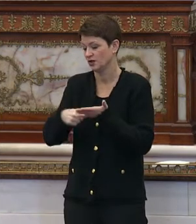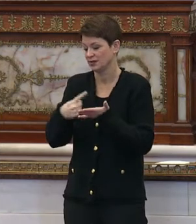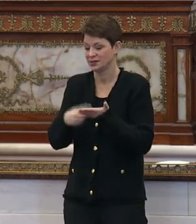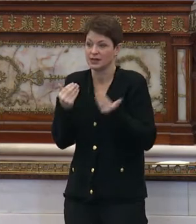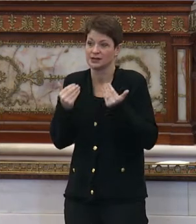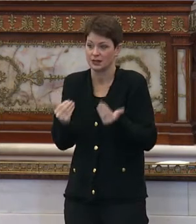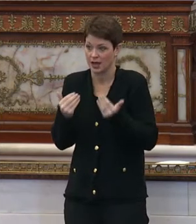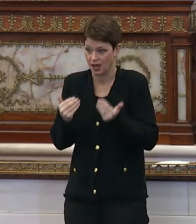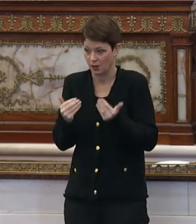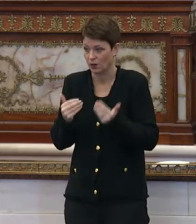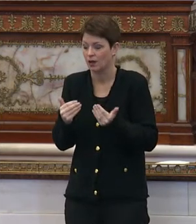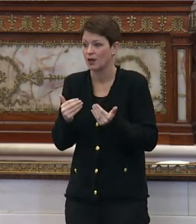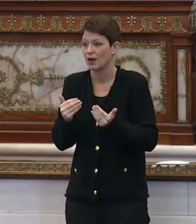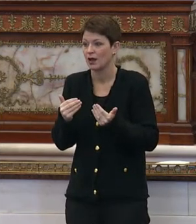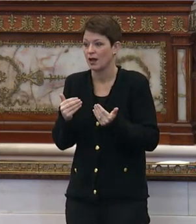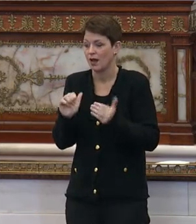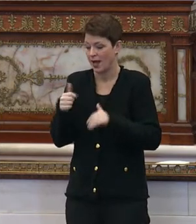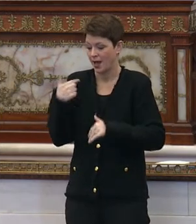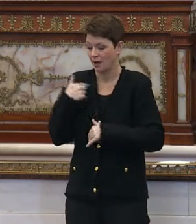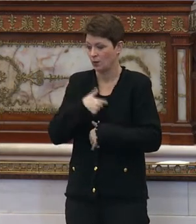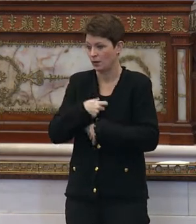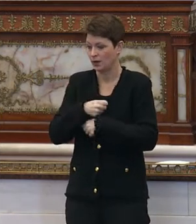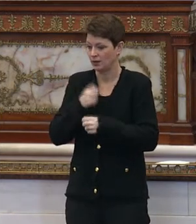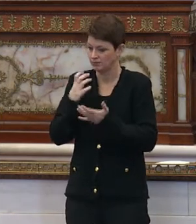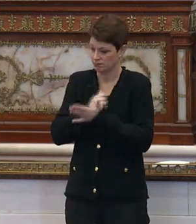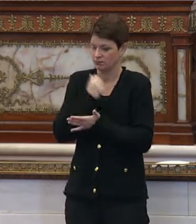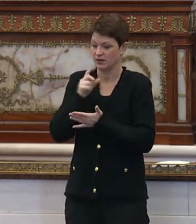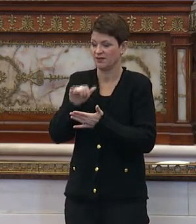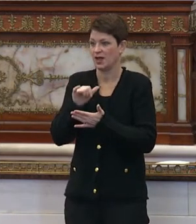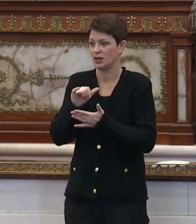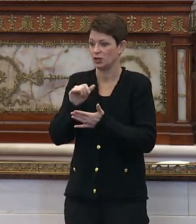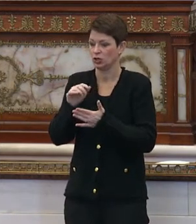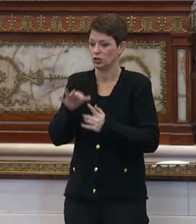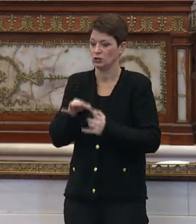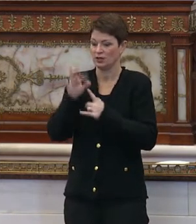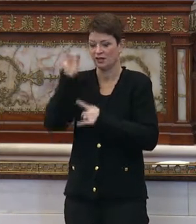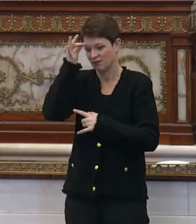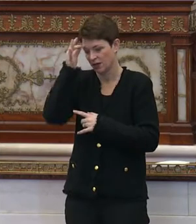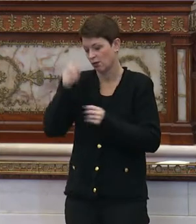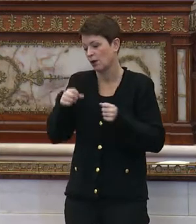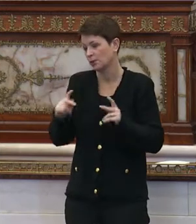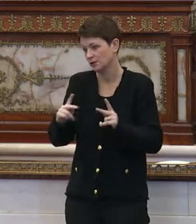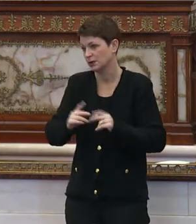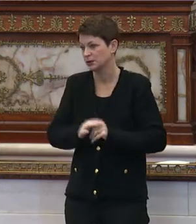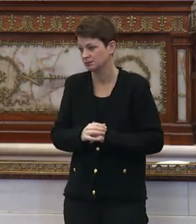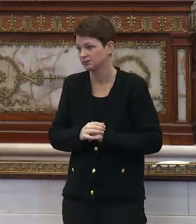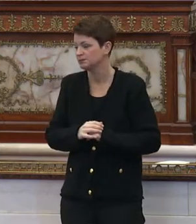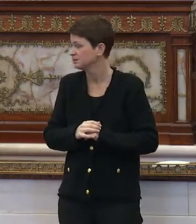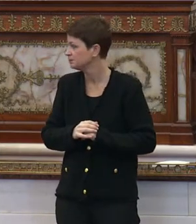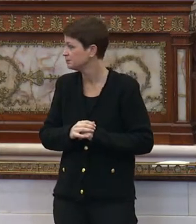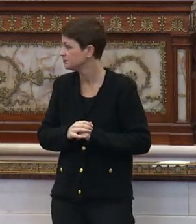how do we, make the most out of this unique federal opportunity.